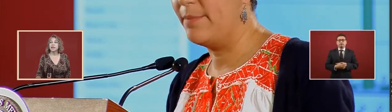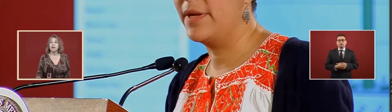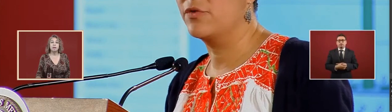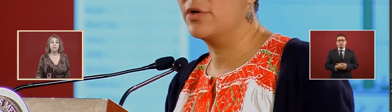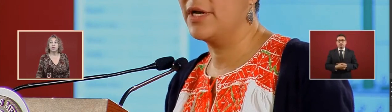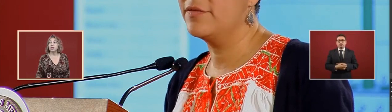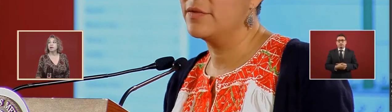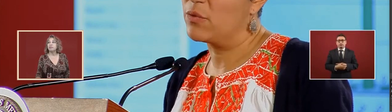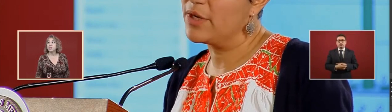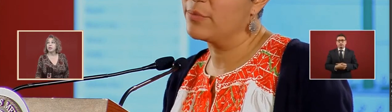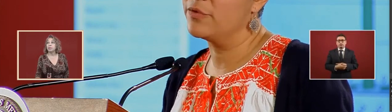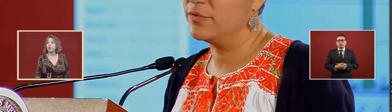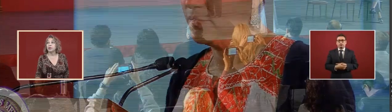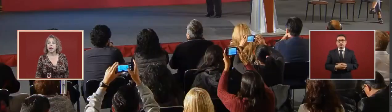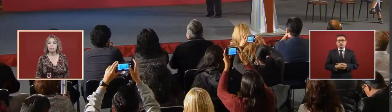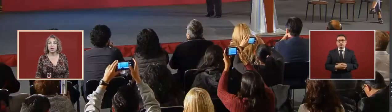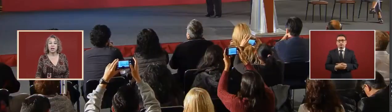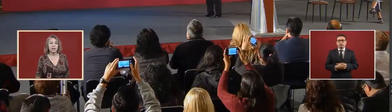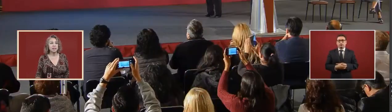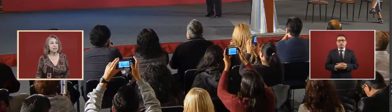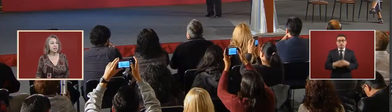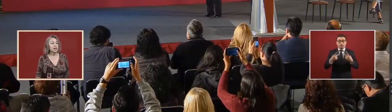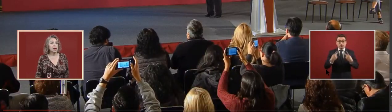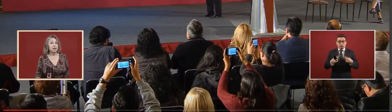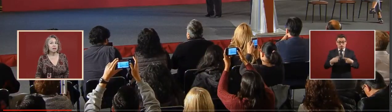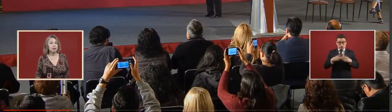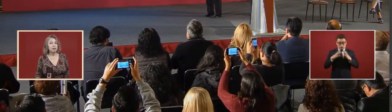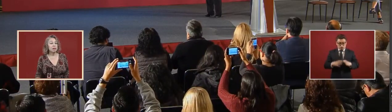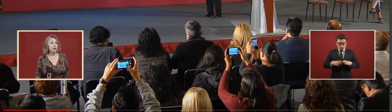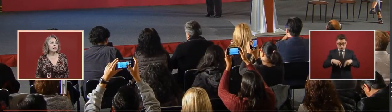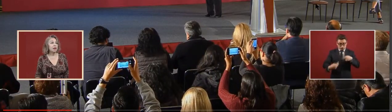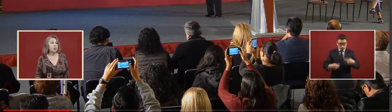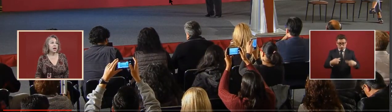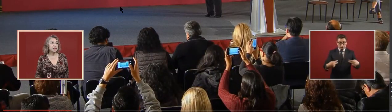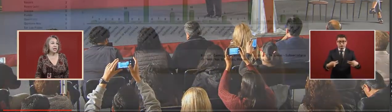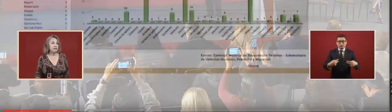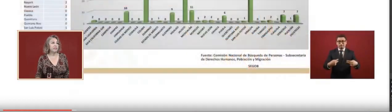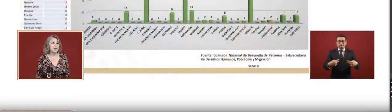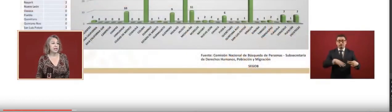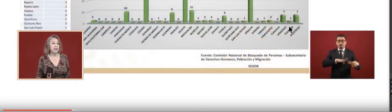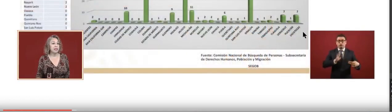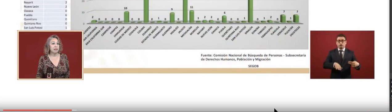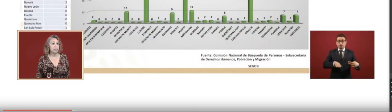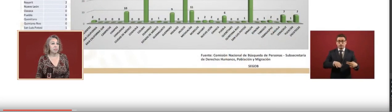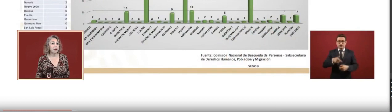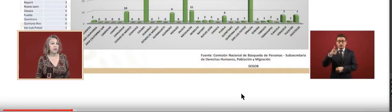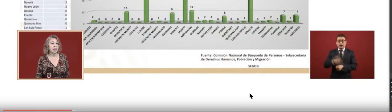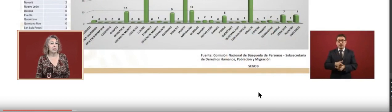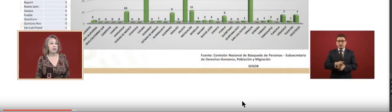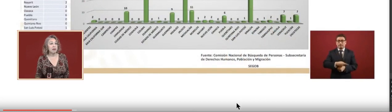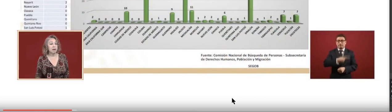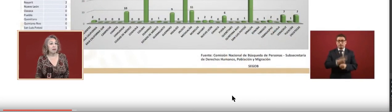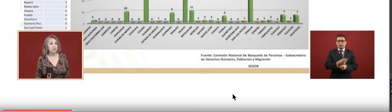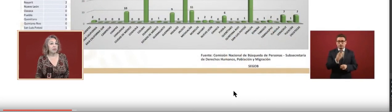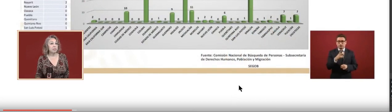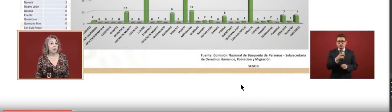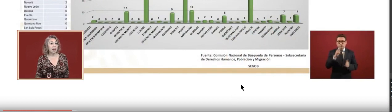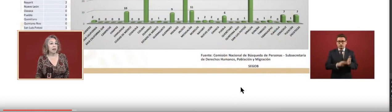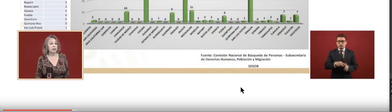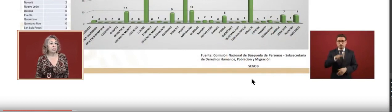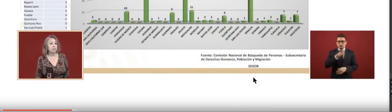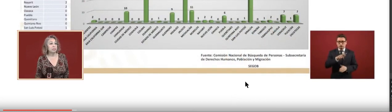It's the number of cuerpos, people and bodies identificados that were identified in the period